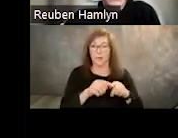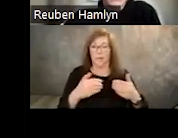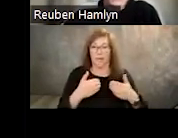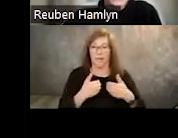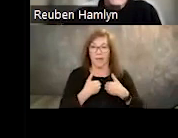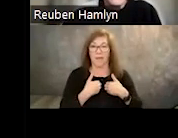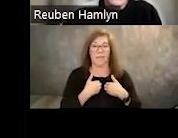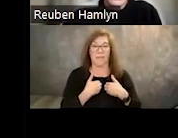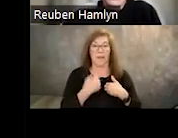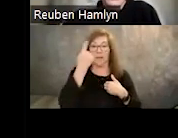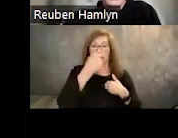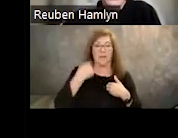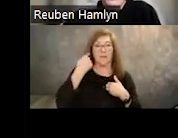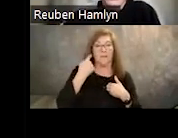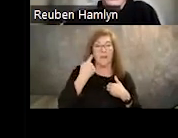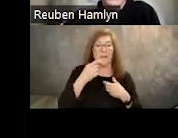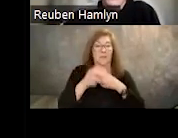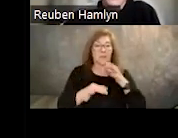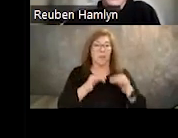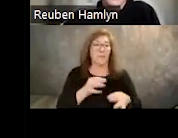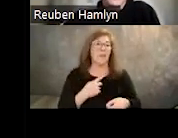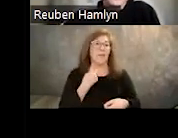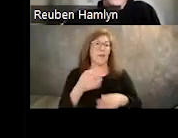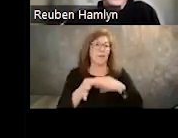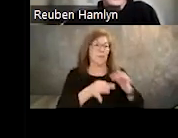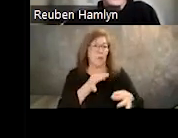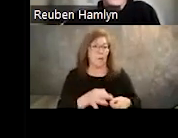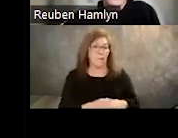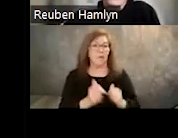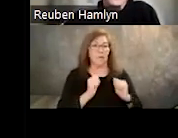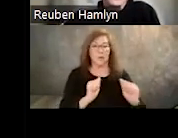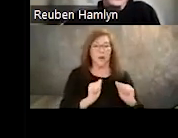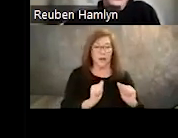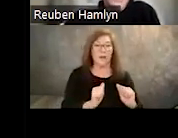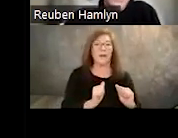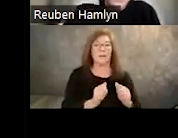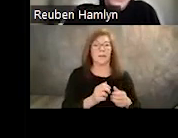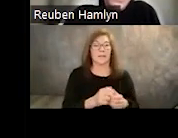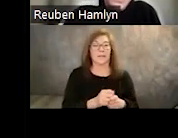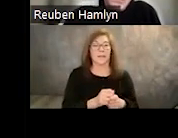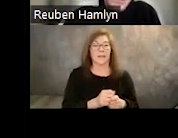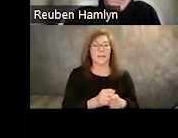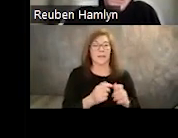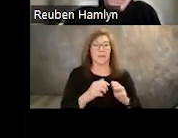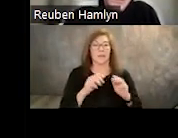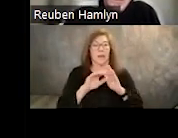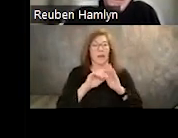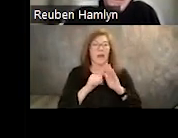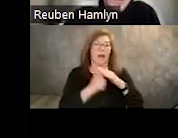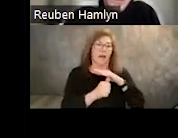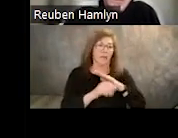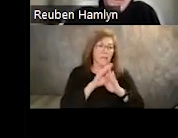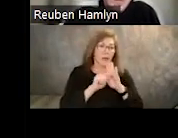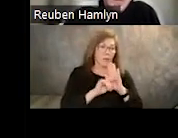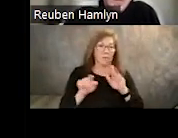a face swap and voice swap. So, and trying to style in the background as well. So what we did